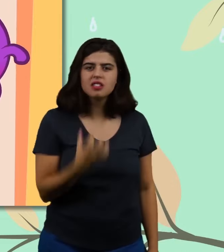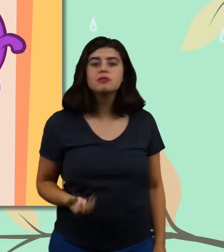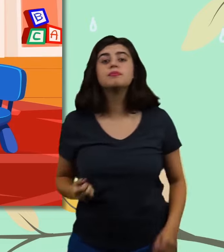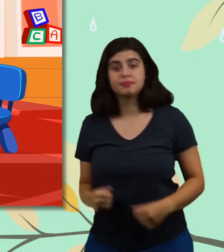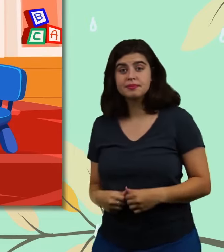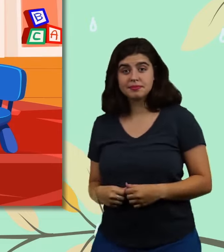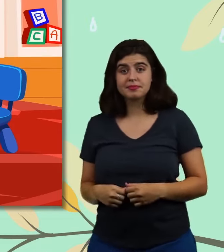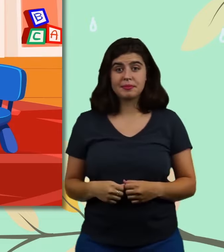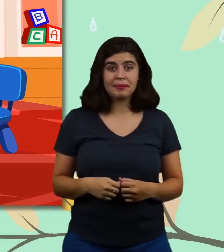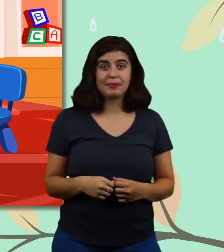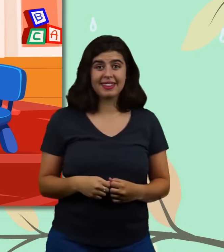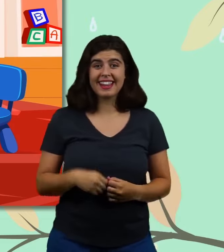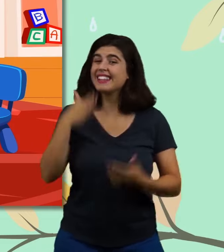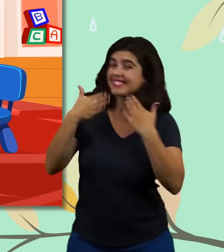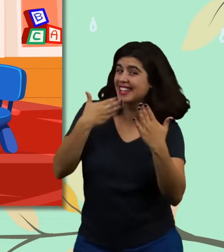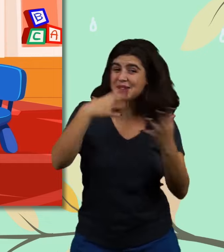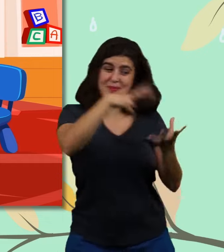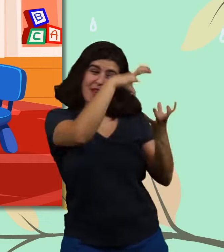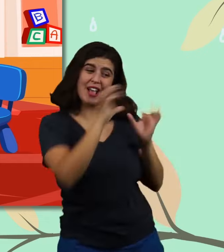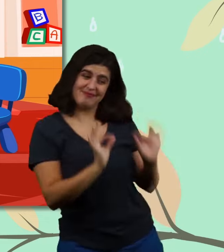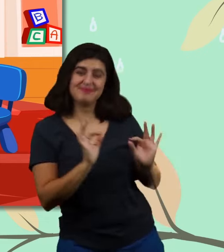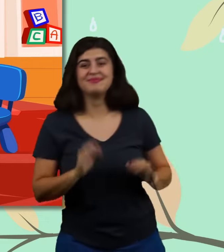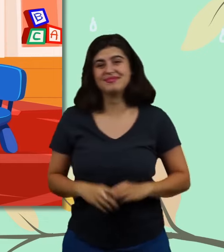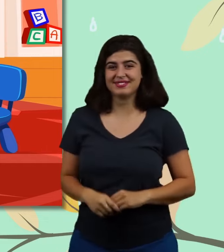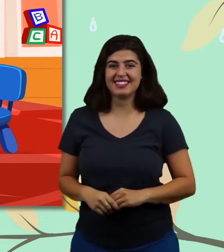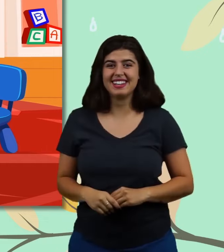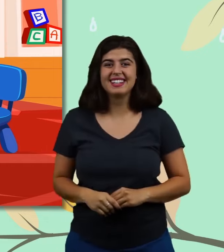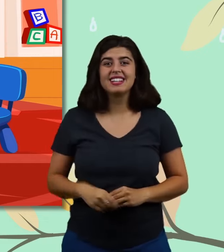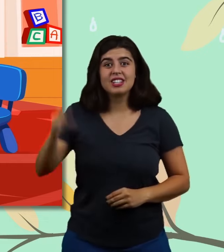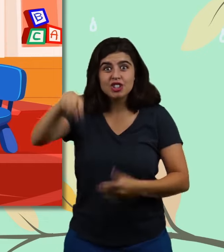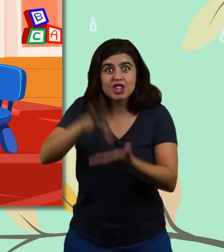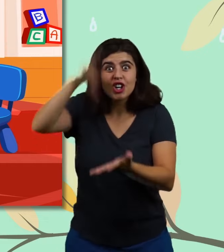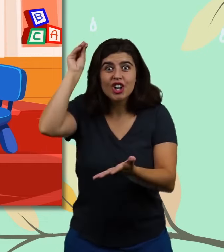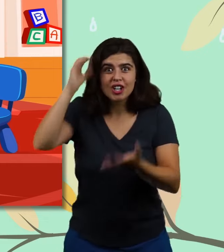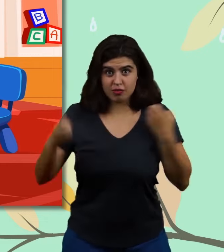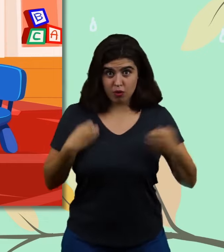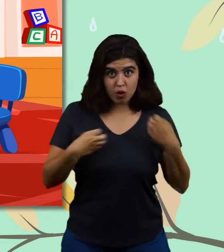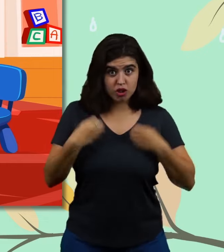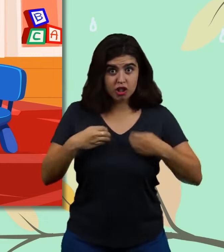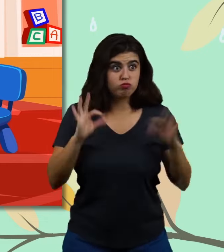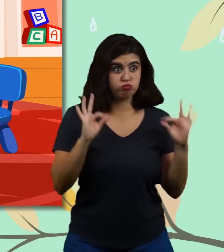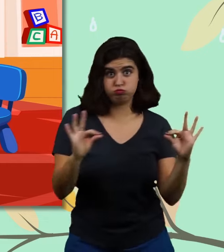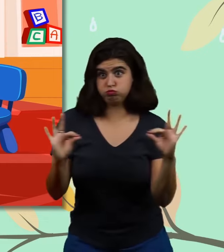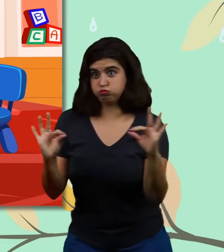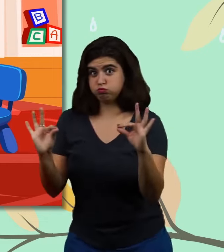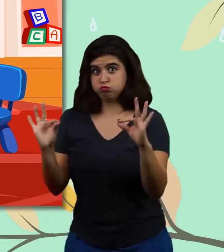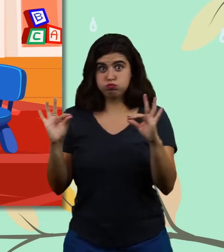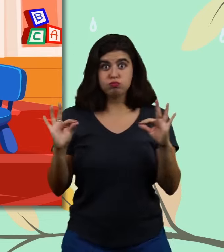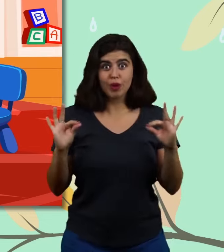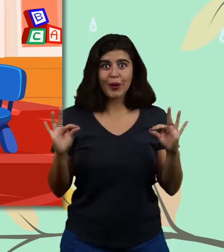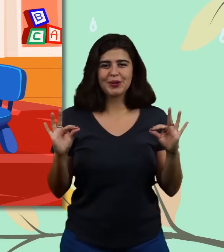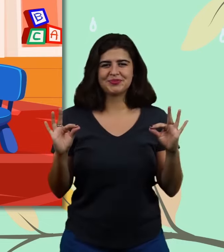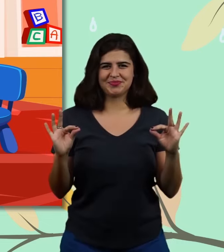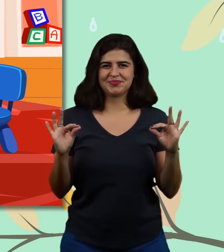thanks pops children did you learn them very very well